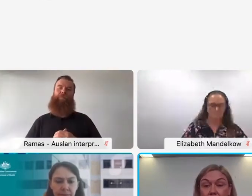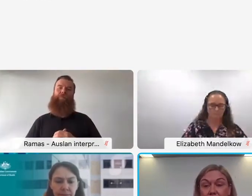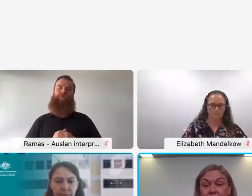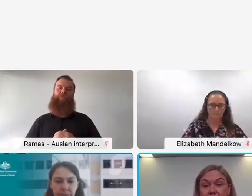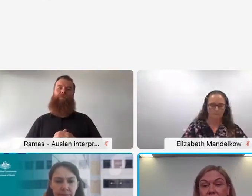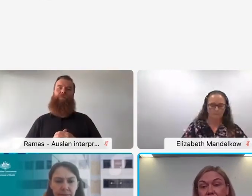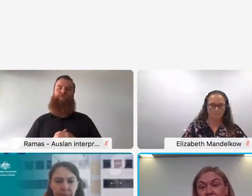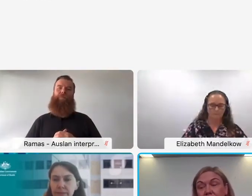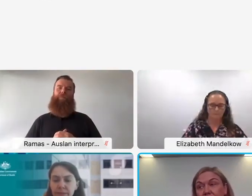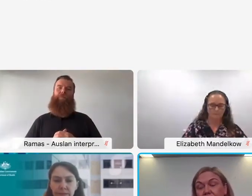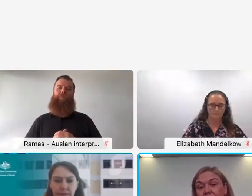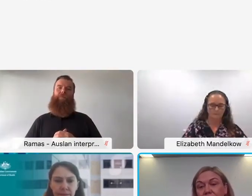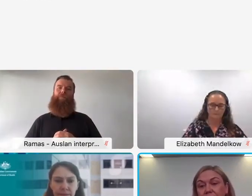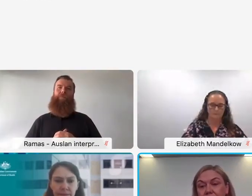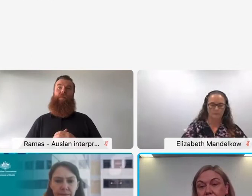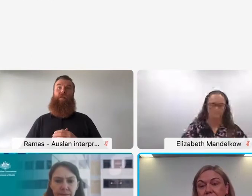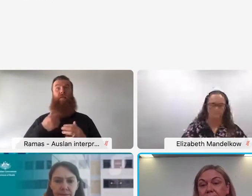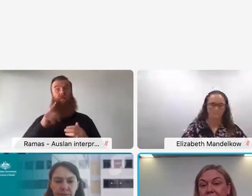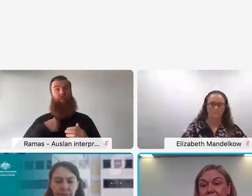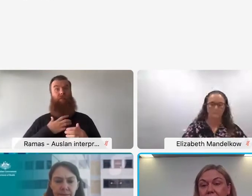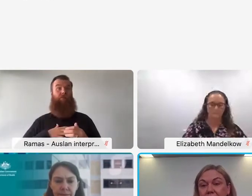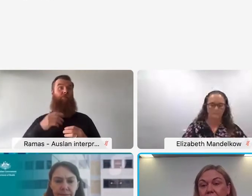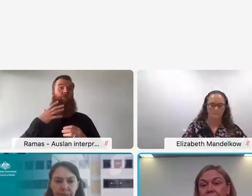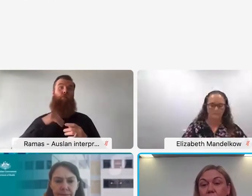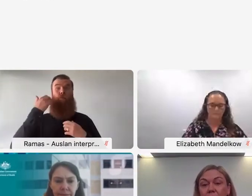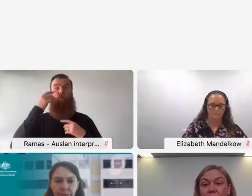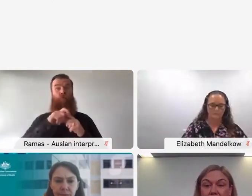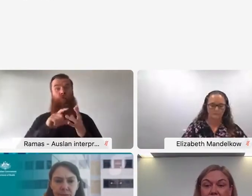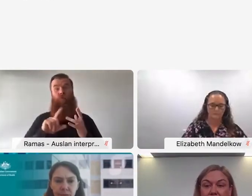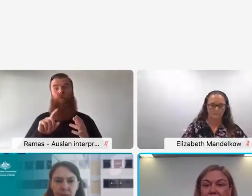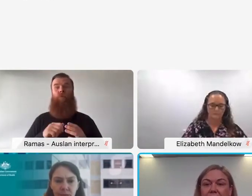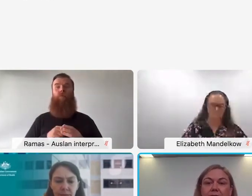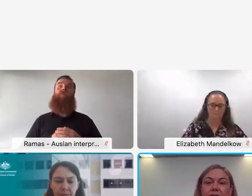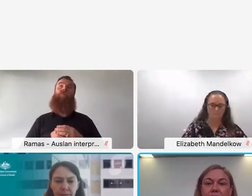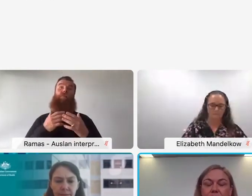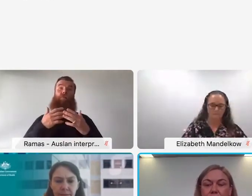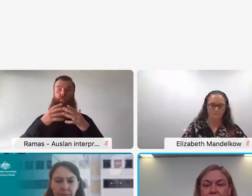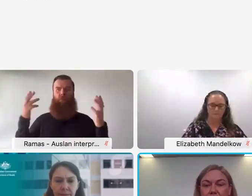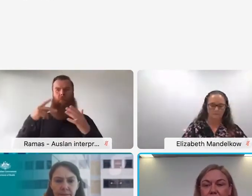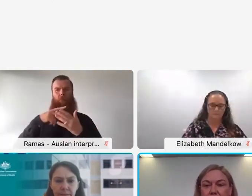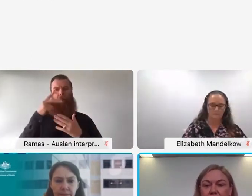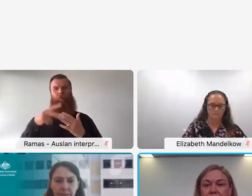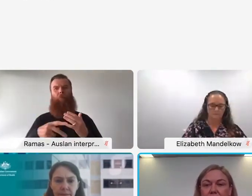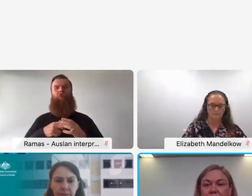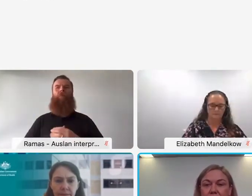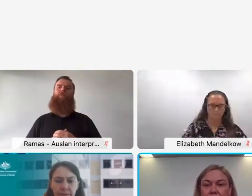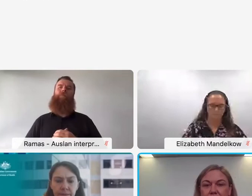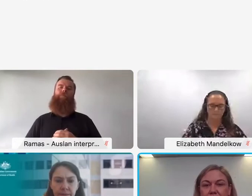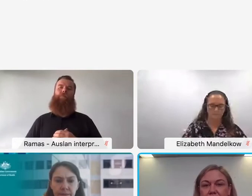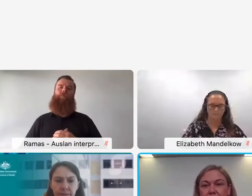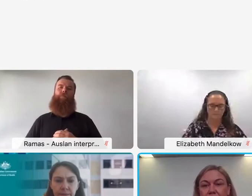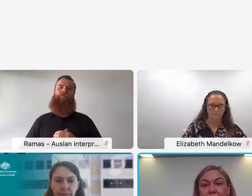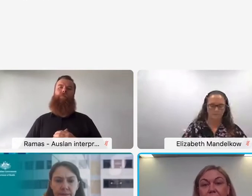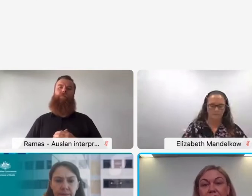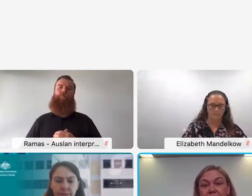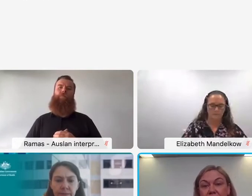we would like to do in the future, and the way for us to expand quite rapidly, is to join